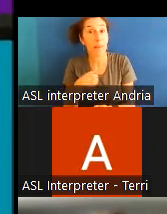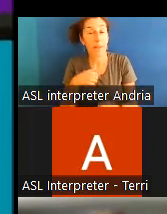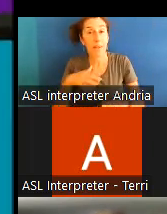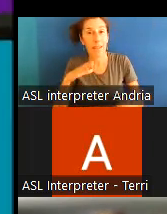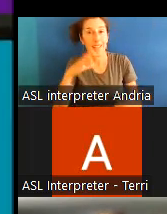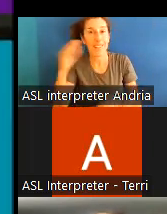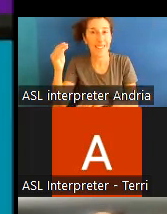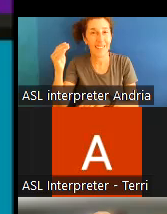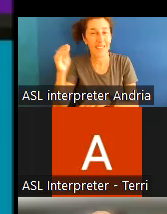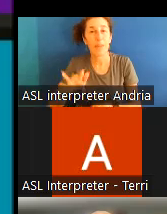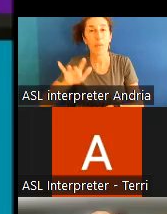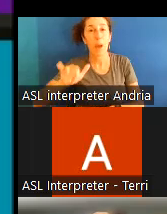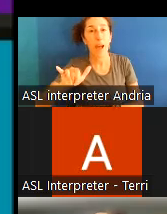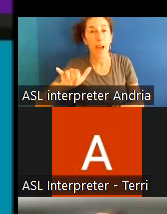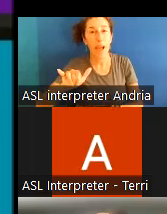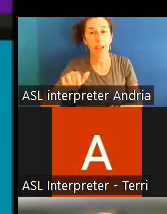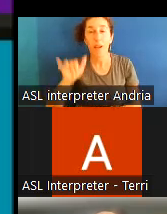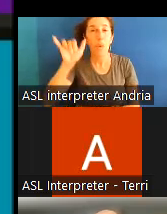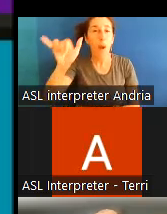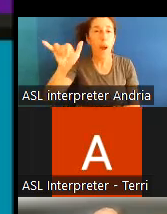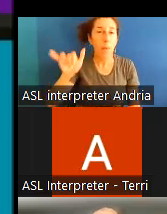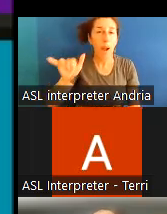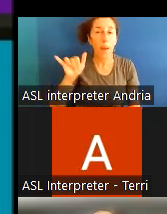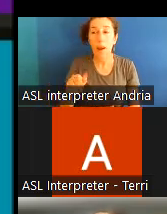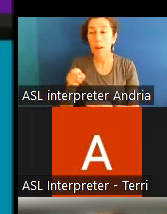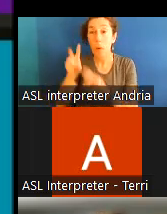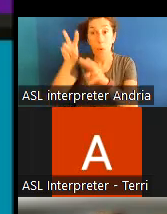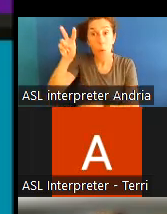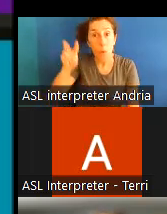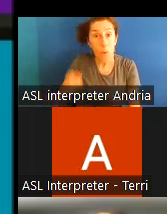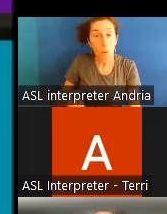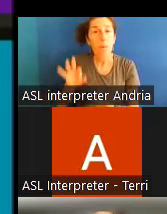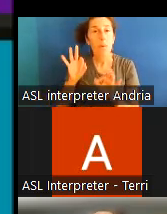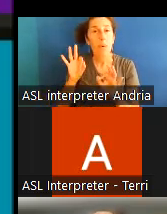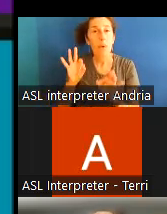Awesome. Oh, awesome. Thank you. That's good to know. I haven't put people to sleep. All right.